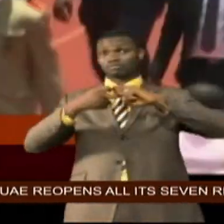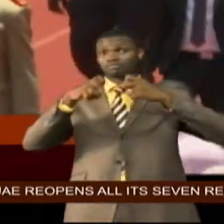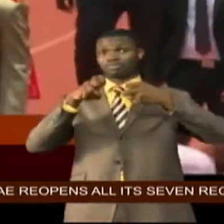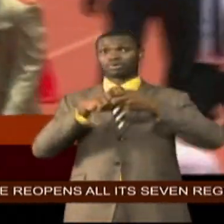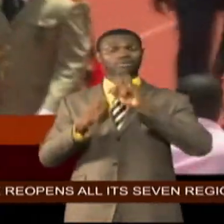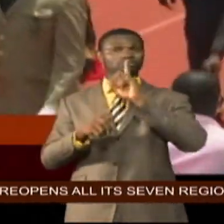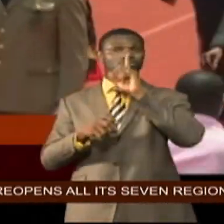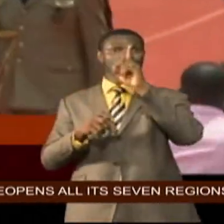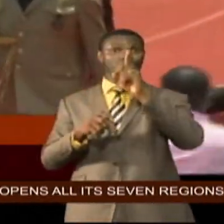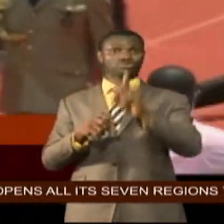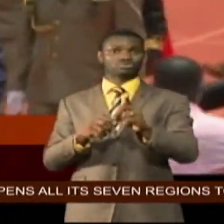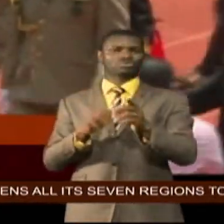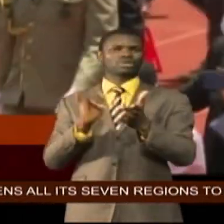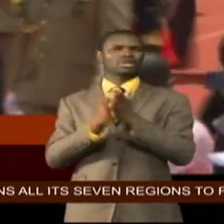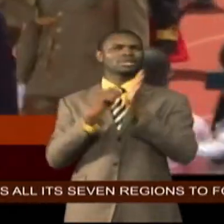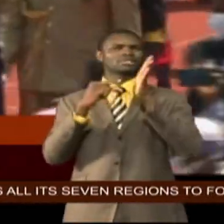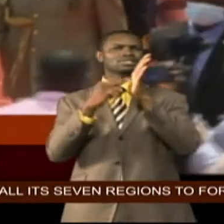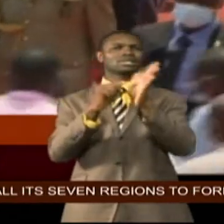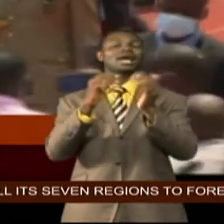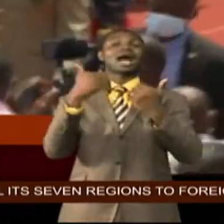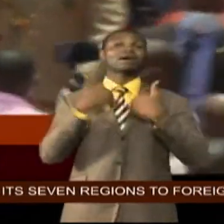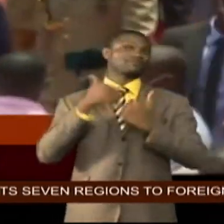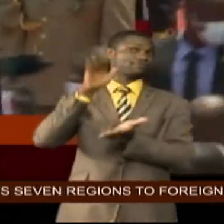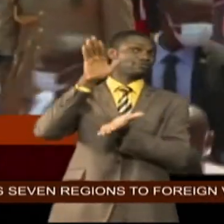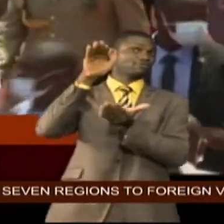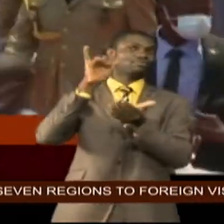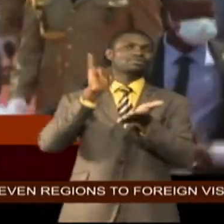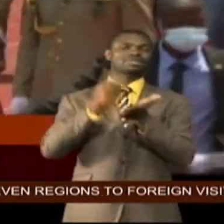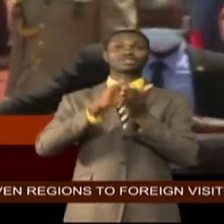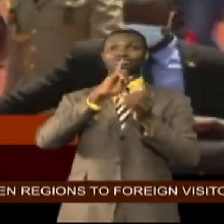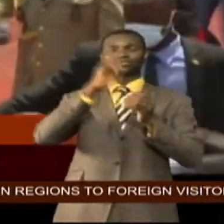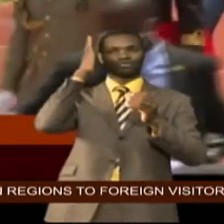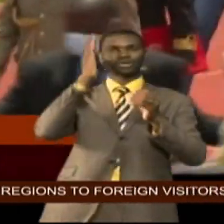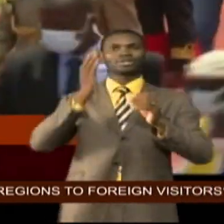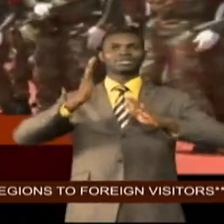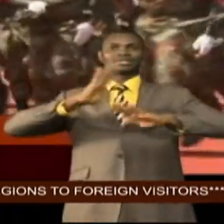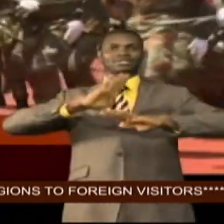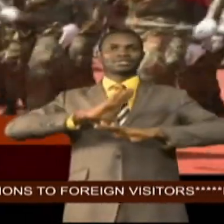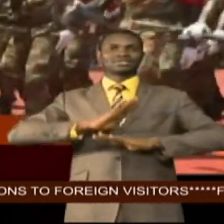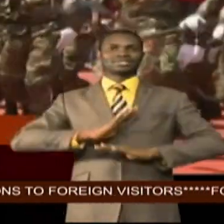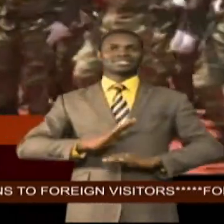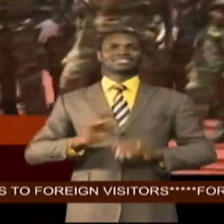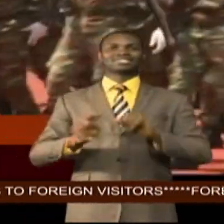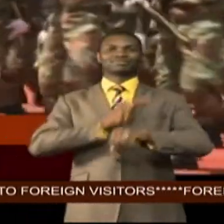therefore seen as a symbol of hope for a united, stable and prosperous nation.